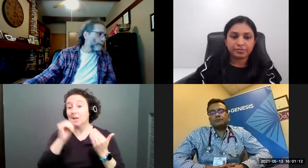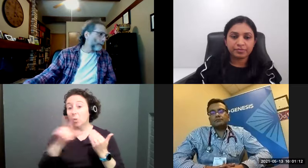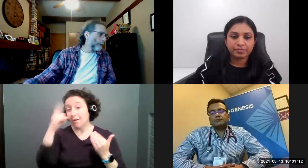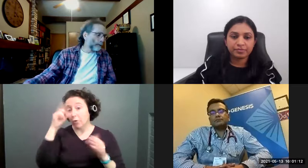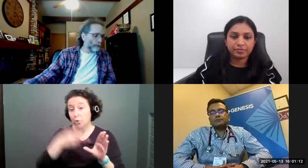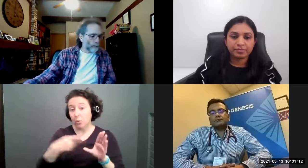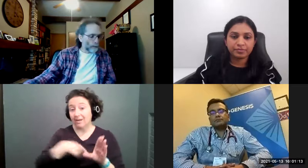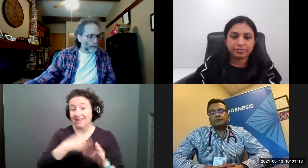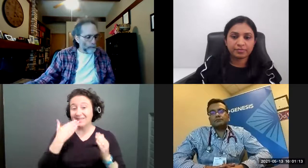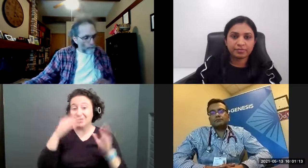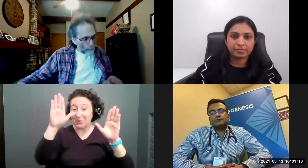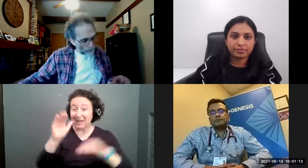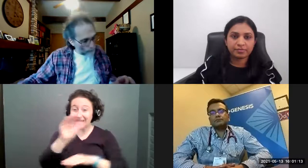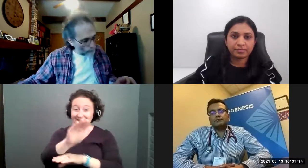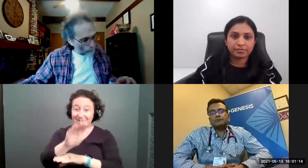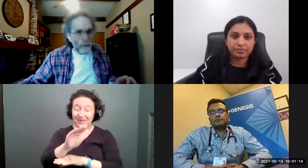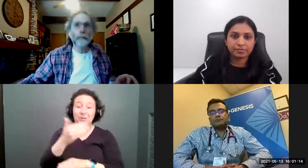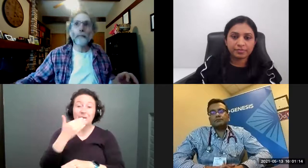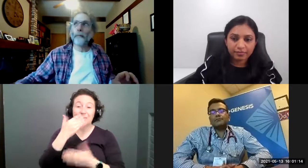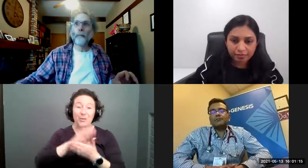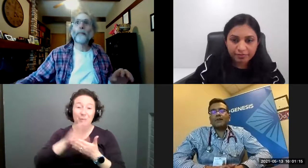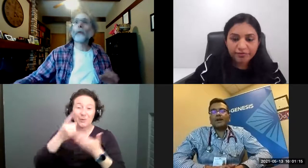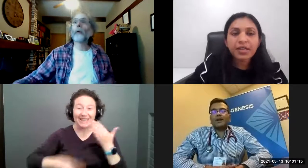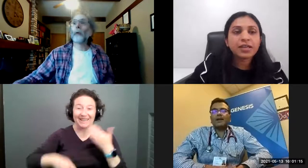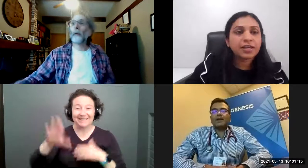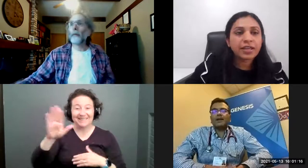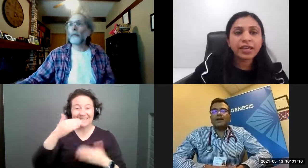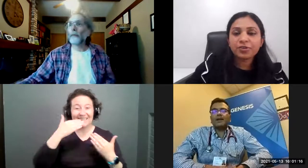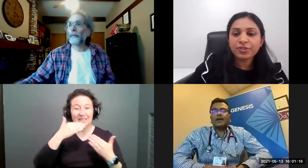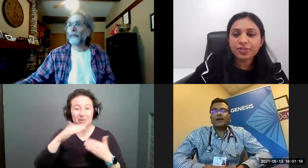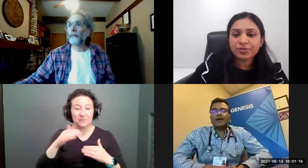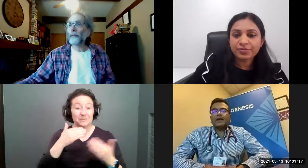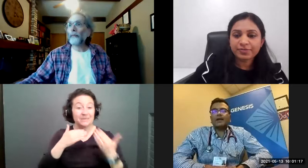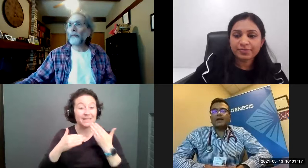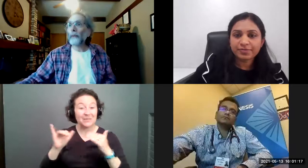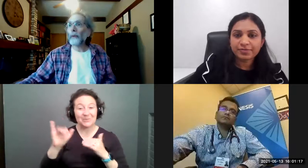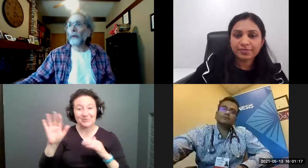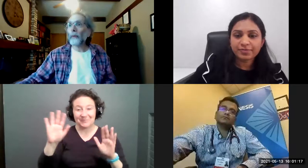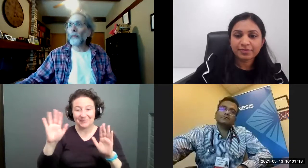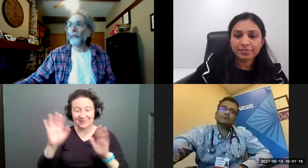us. Have a great afternoon and have a nice weekend. Thank you. Thank you, you too.